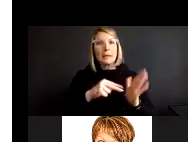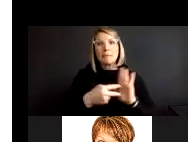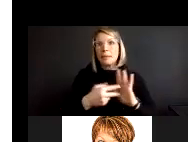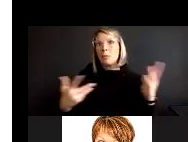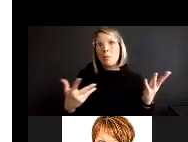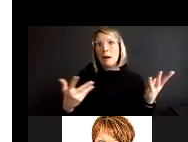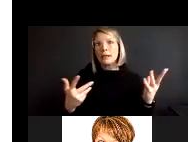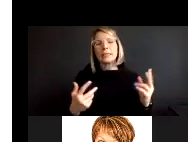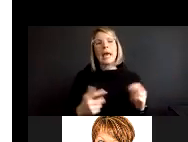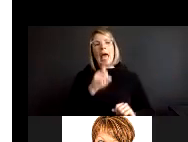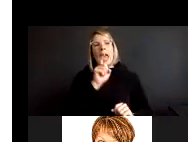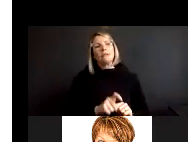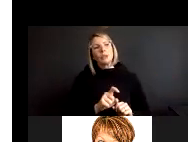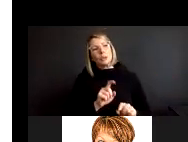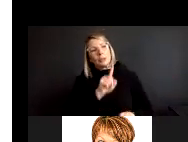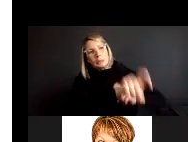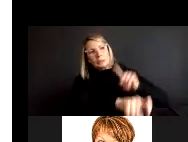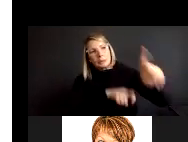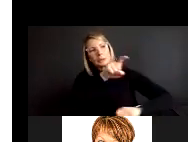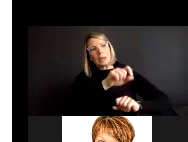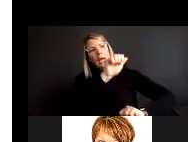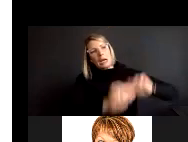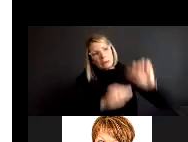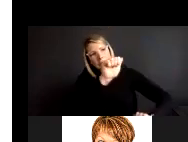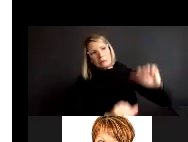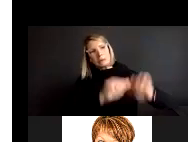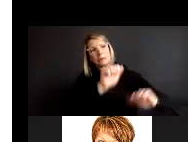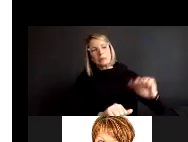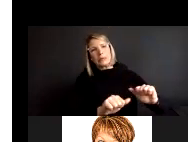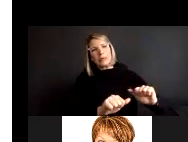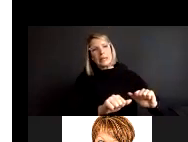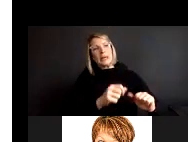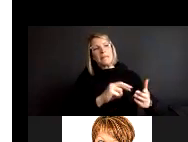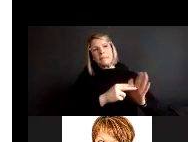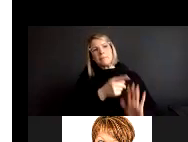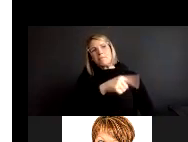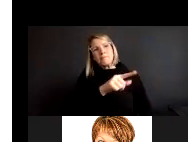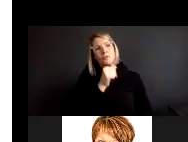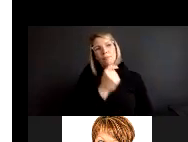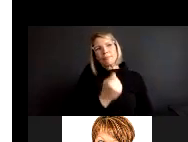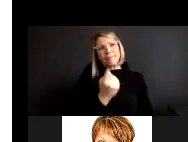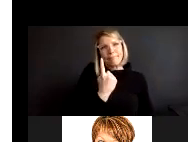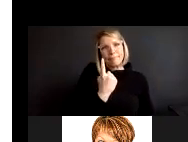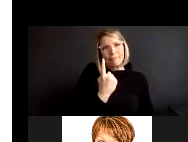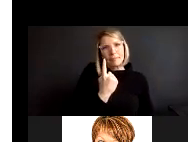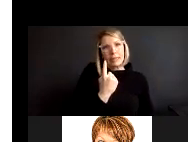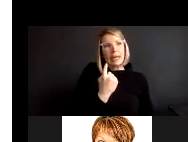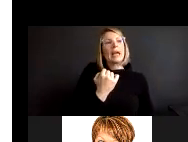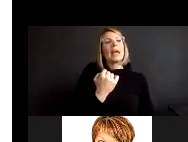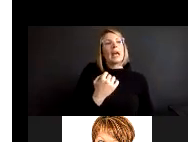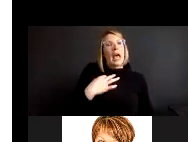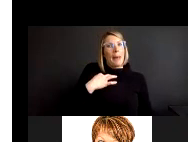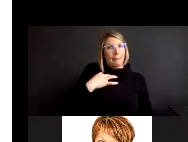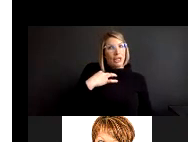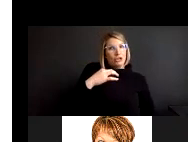to understand or appreciate decision A or decision B, and if the court agrees, then that adult doesn't get to make